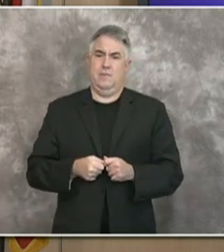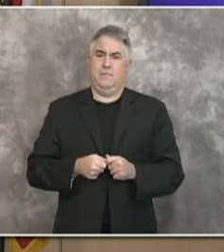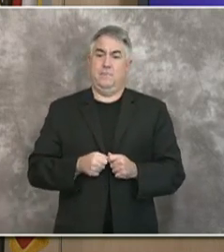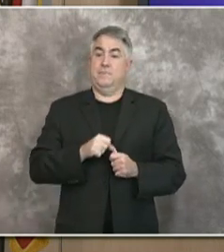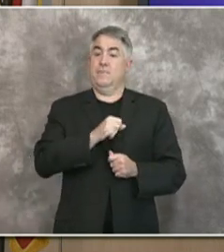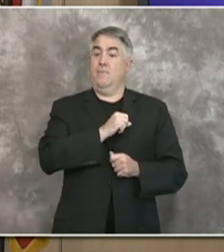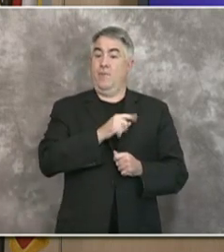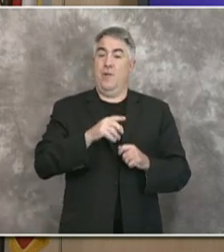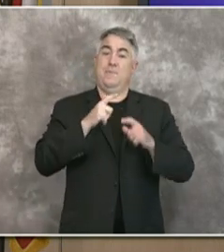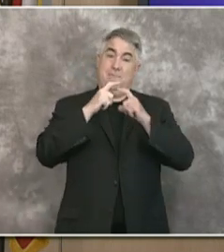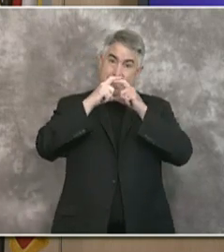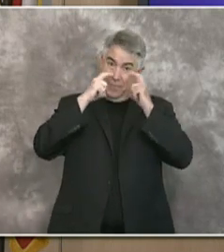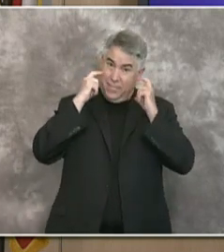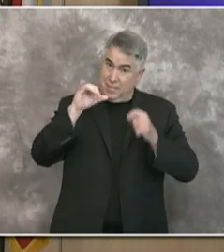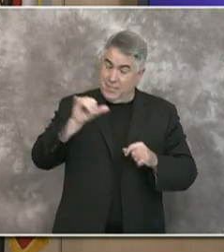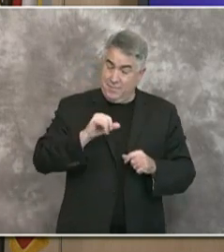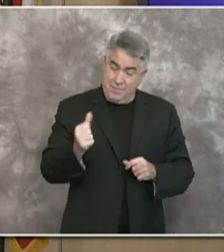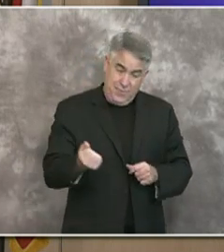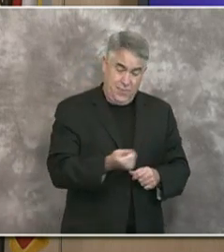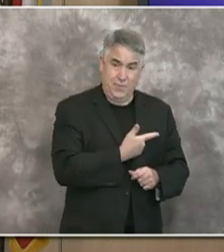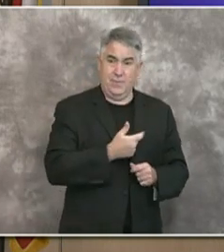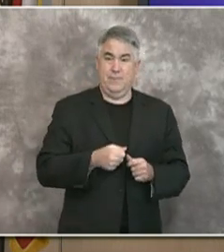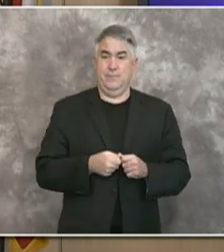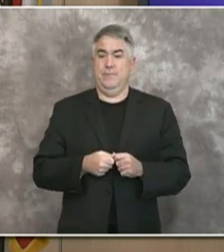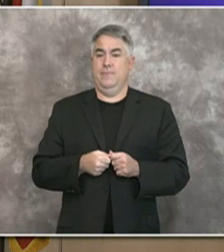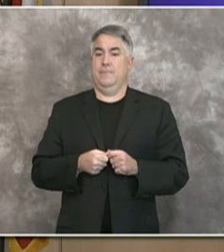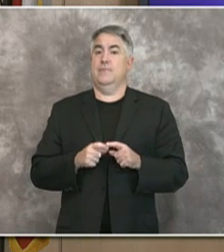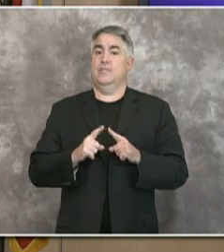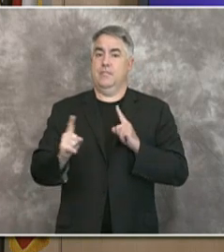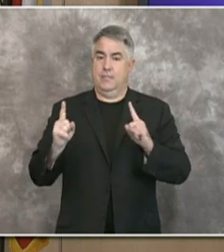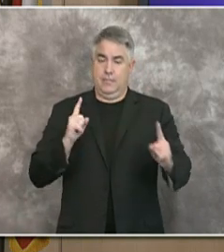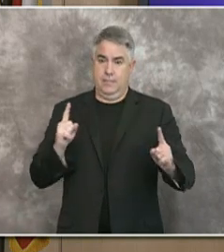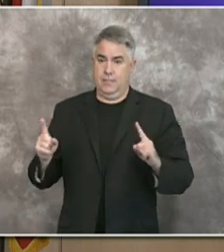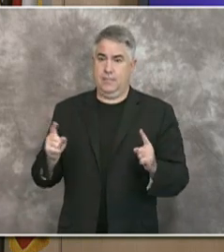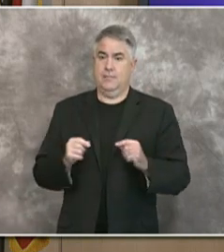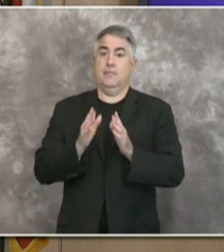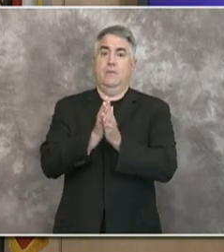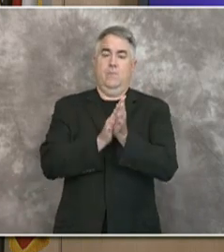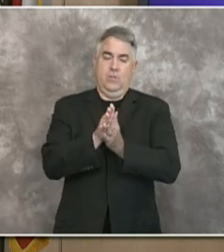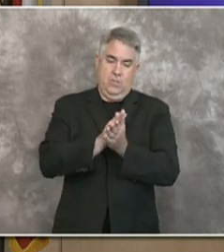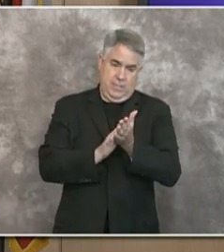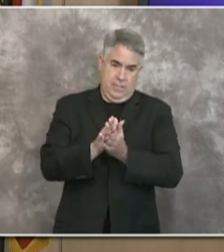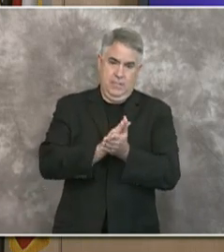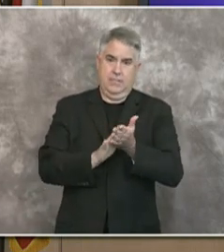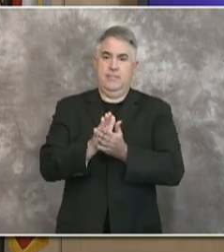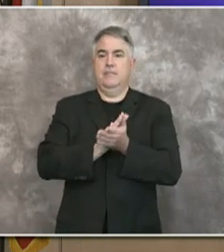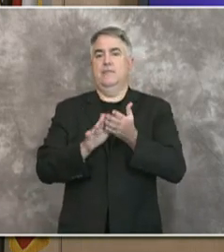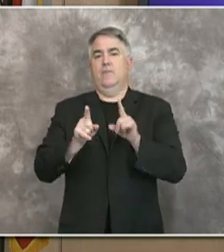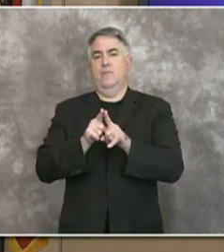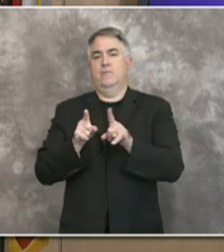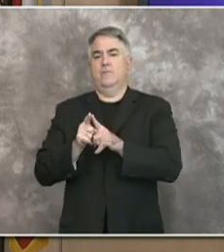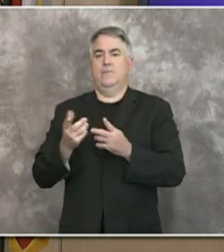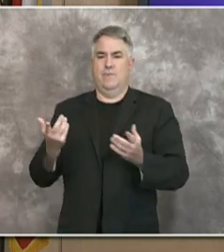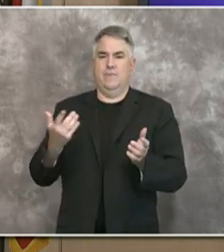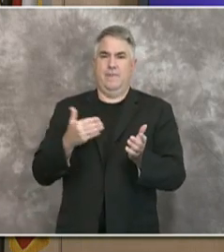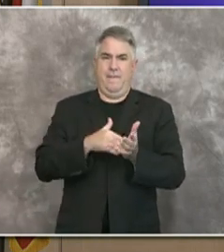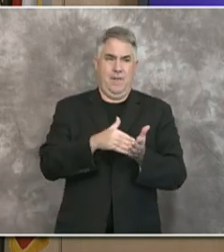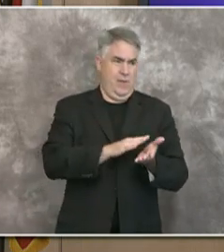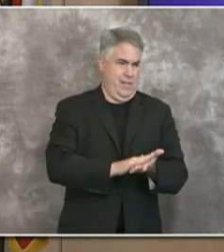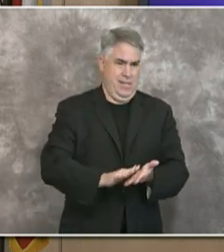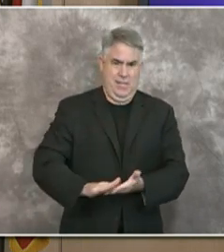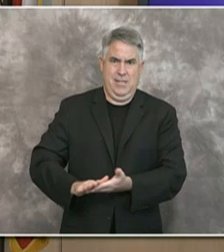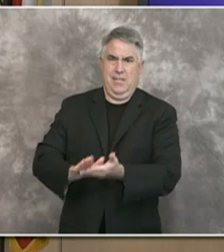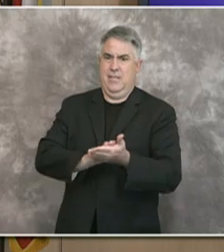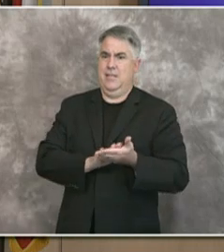face coverings, maintaining physical distancing, washing your hands, and also doing frequent cleaning and hygiene